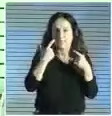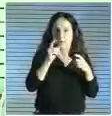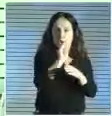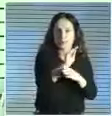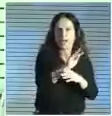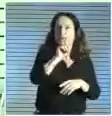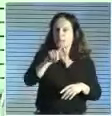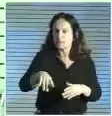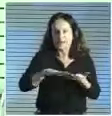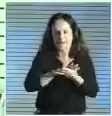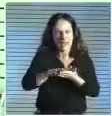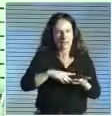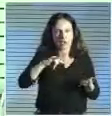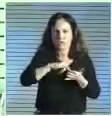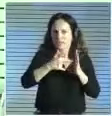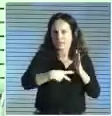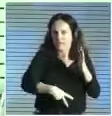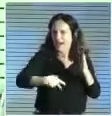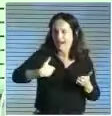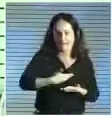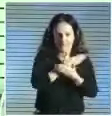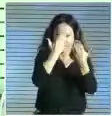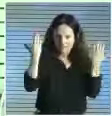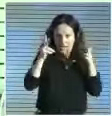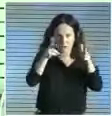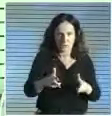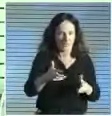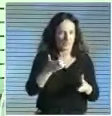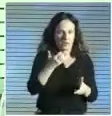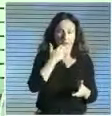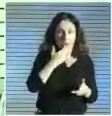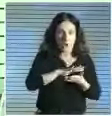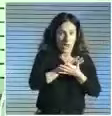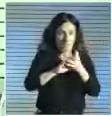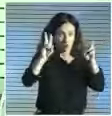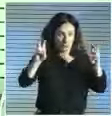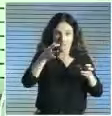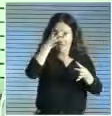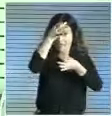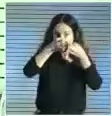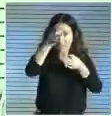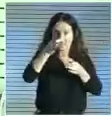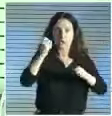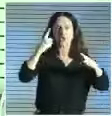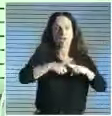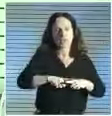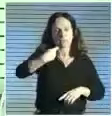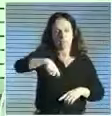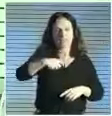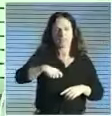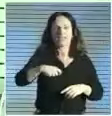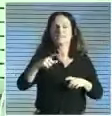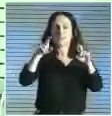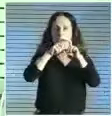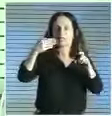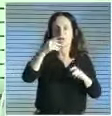For example, if you're talking about data, I know the gentleman of Booking is in the room. We saw the Booking study before. There's a lot of data